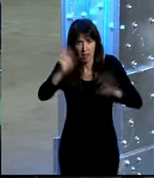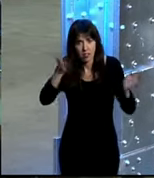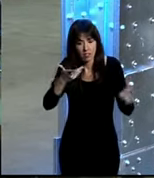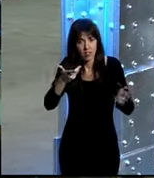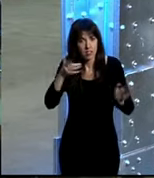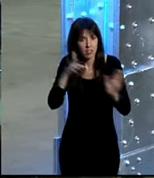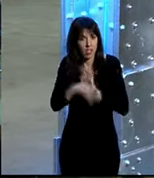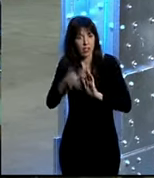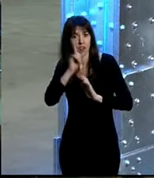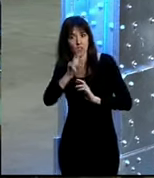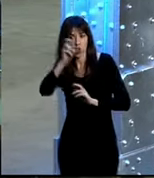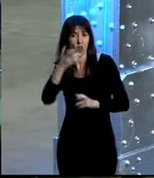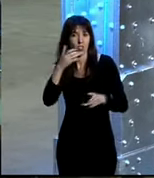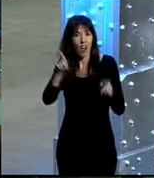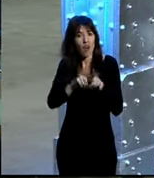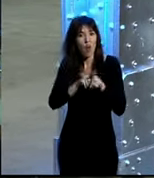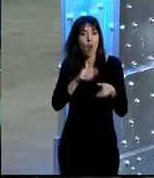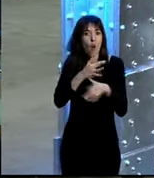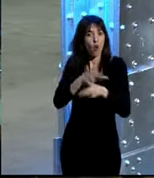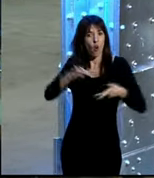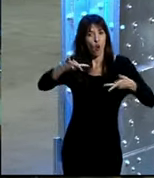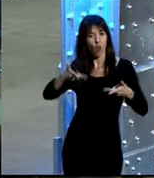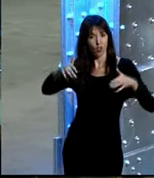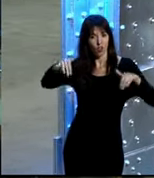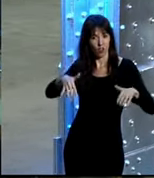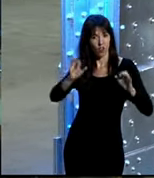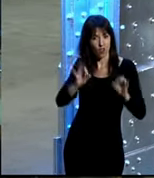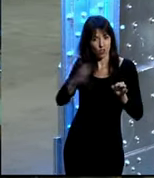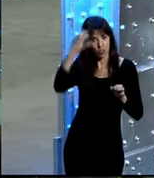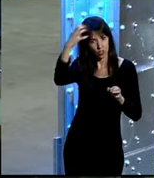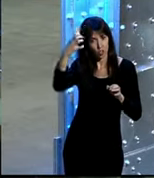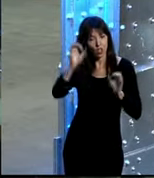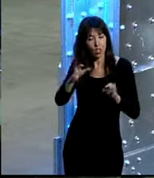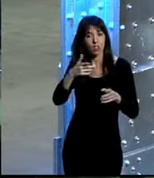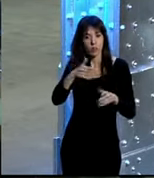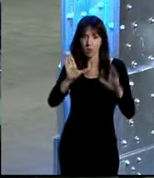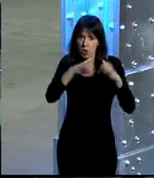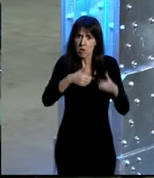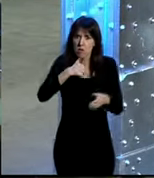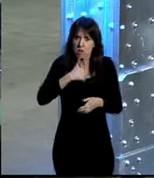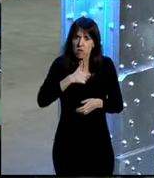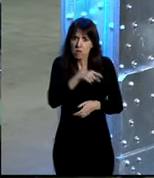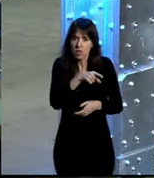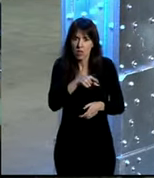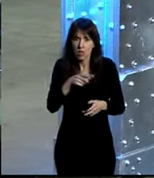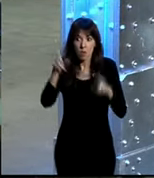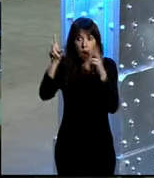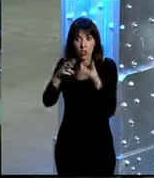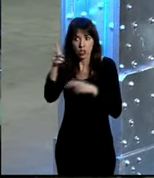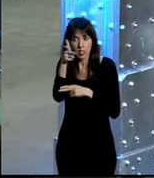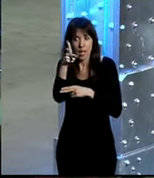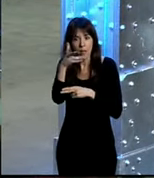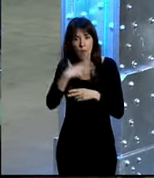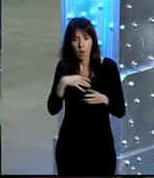enact what's going on there, like Game of Thrones, but with a non-fictional thing, and that community existed actually, and this